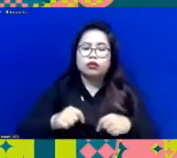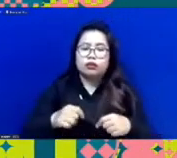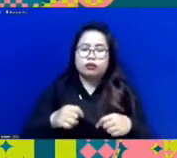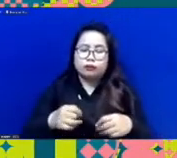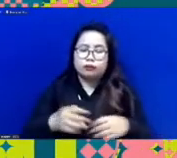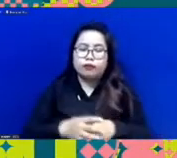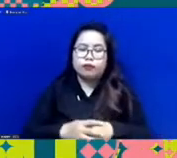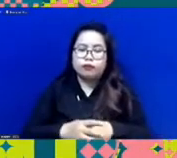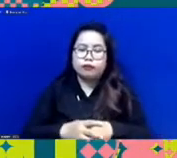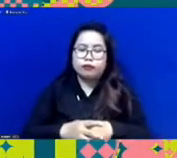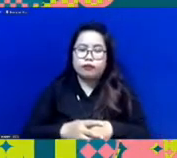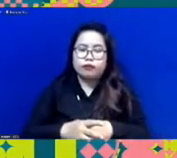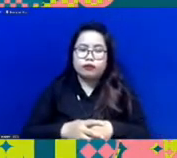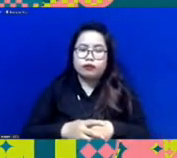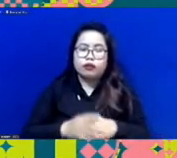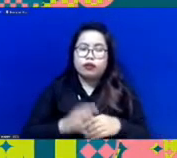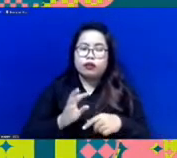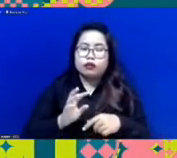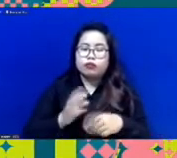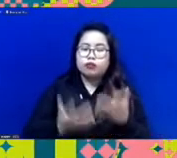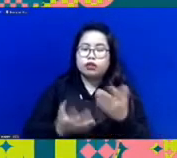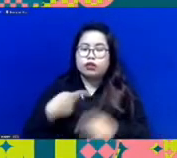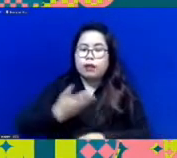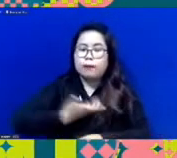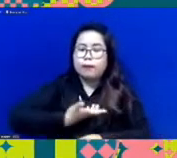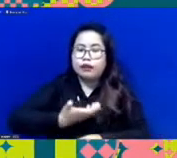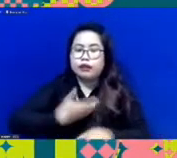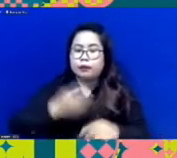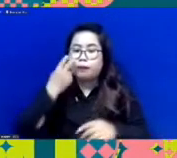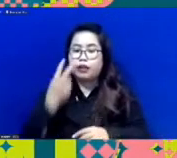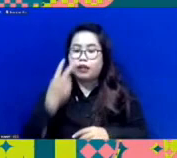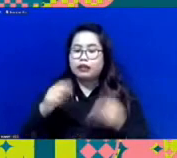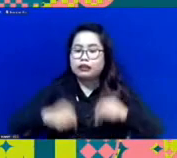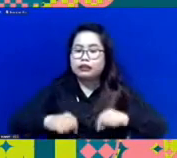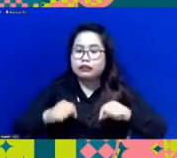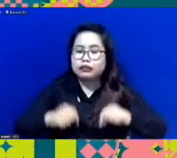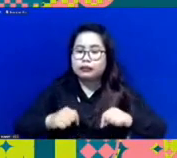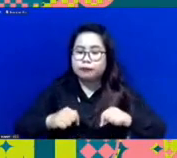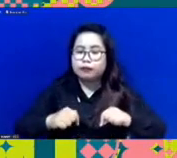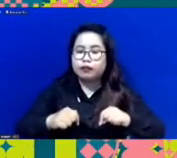doing this in unison, it doesn't work. Is that correct?